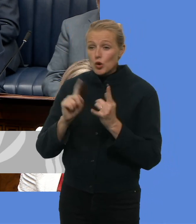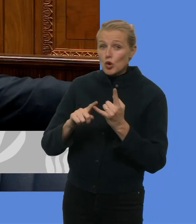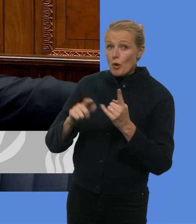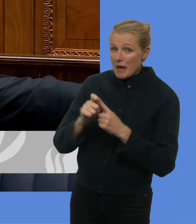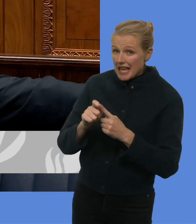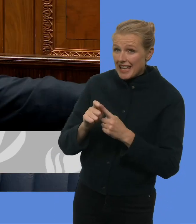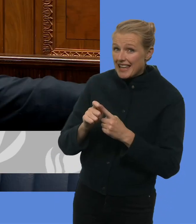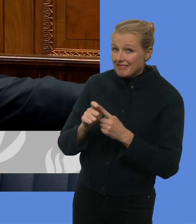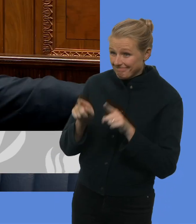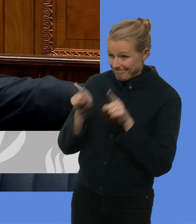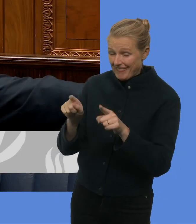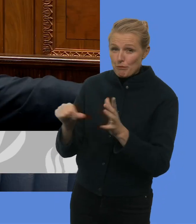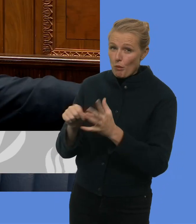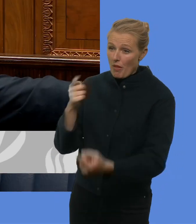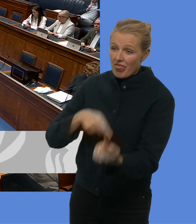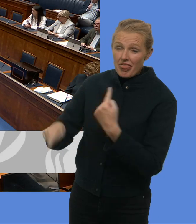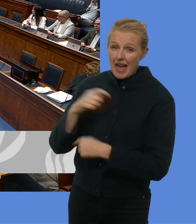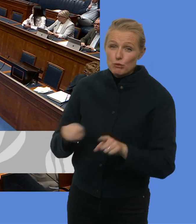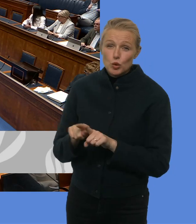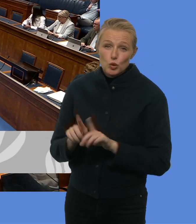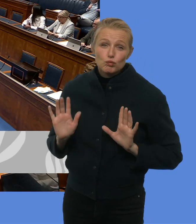collapsed. Matthew O'Toole.